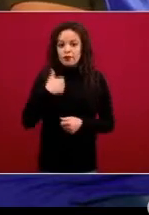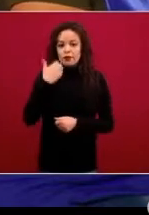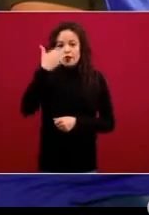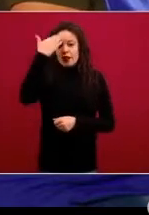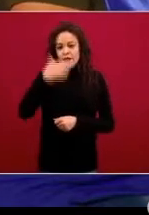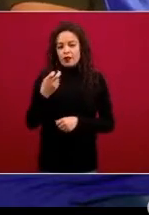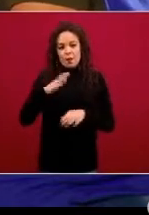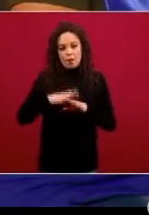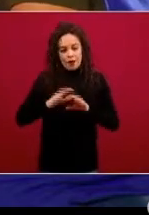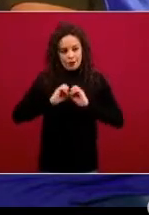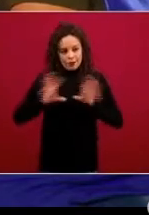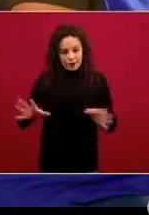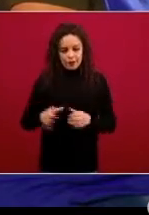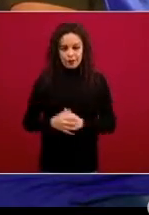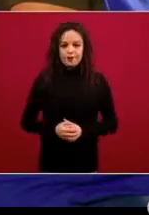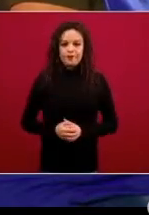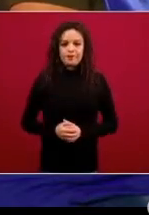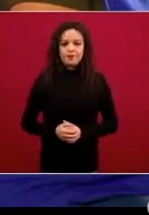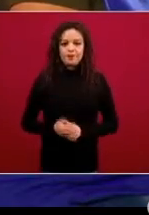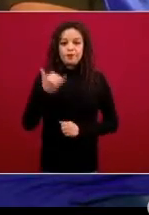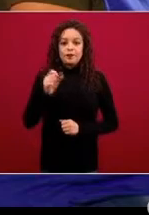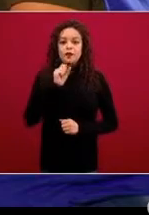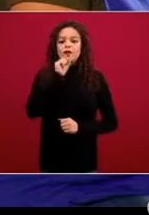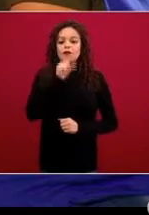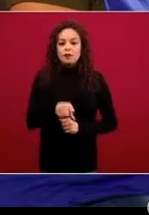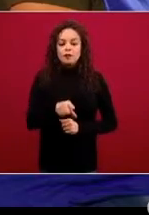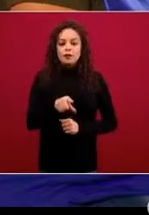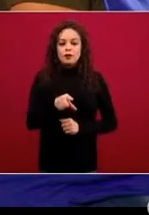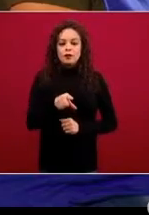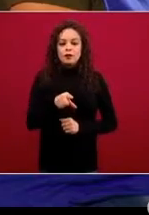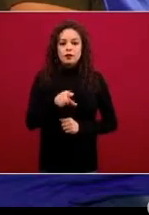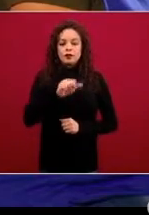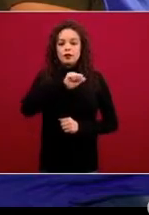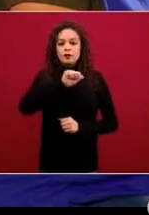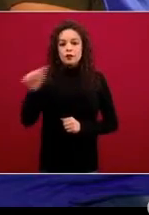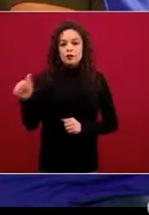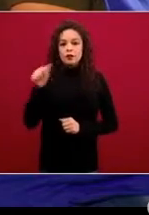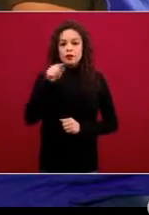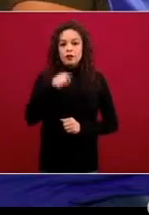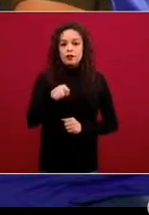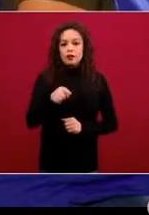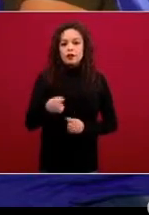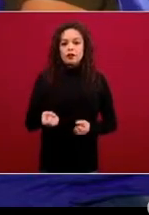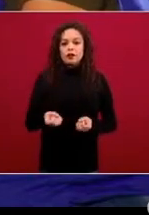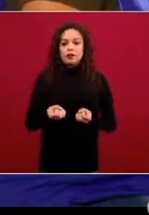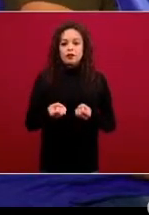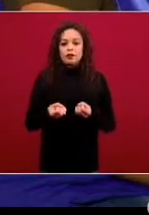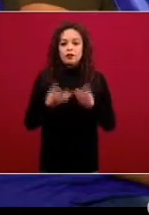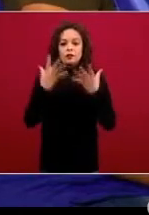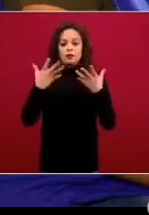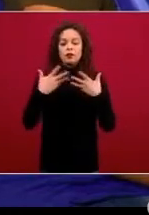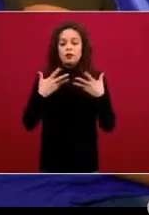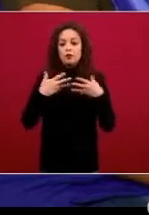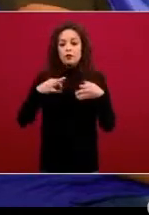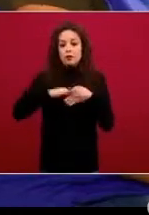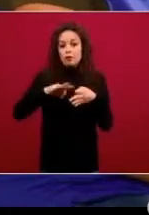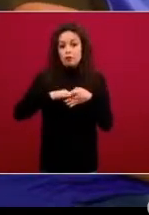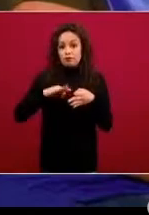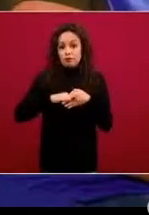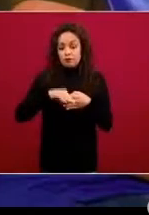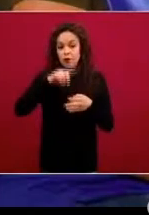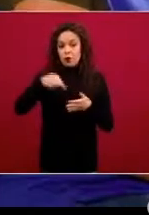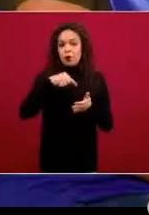Also, it seems that in the incidence rate, what's going on with Tabasco, the state of Tabasco? It's in second place now